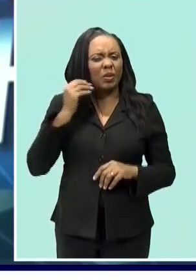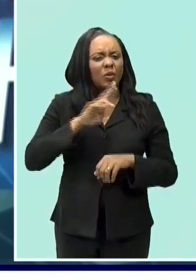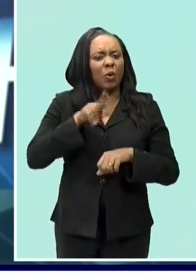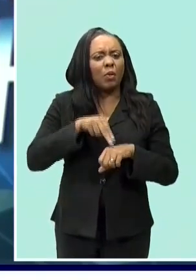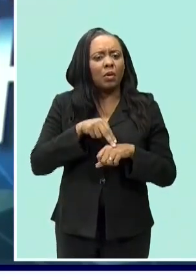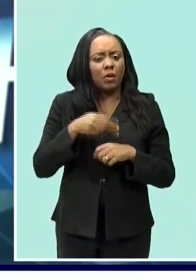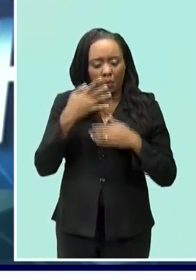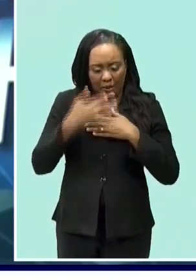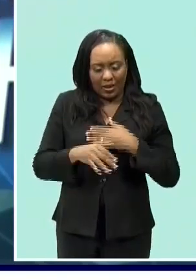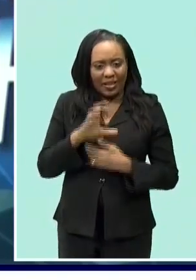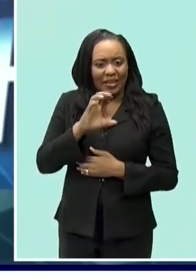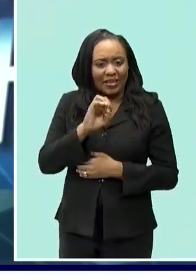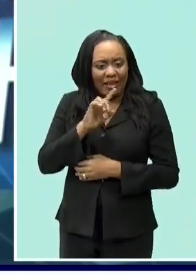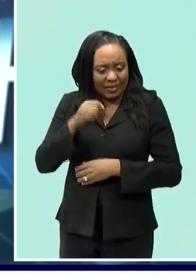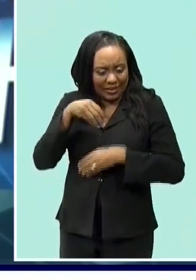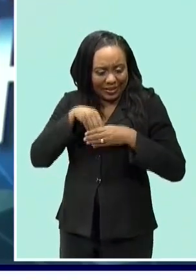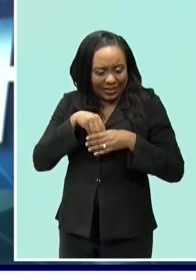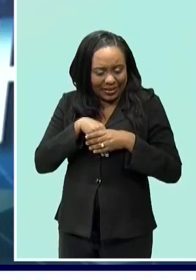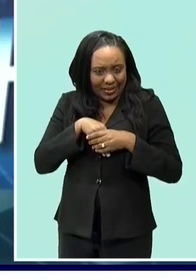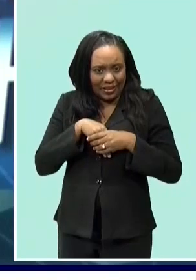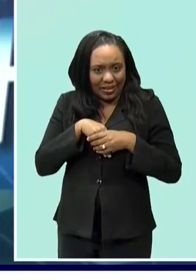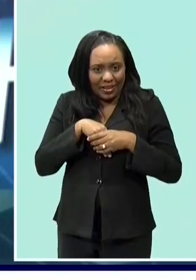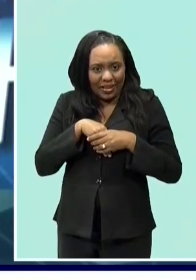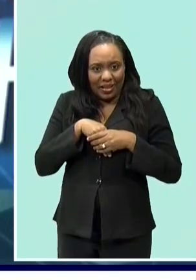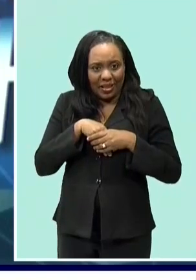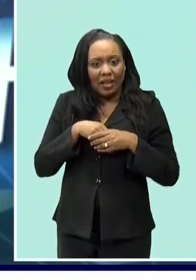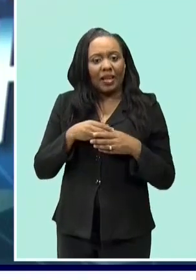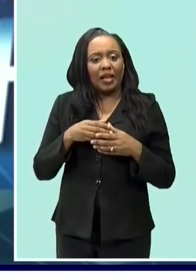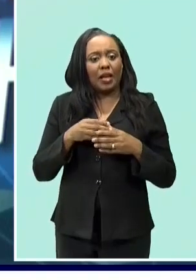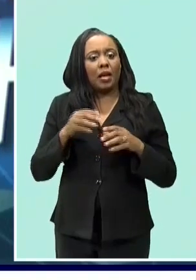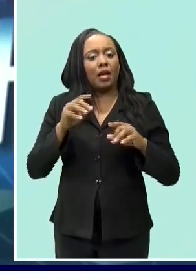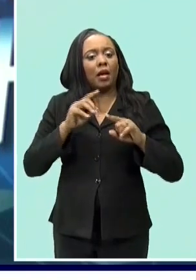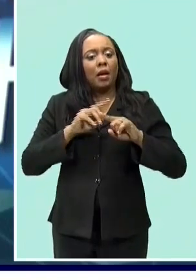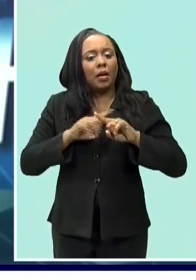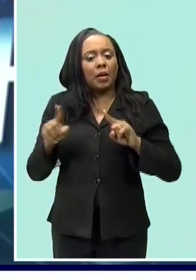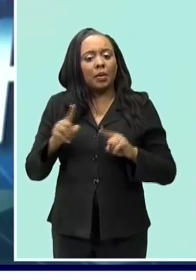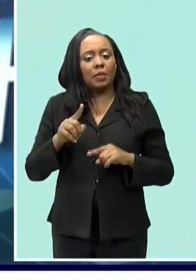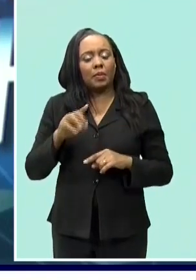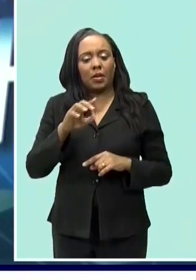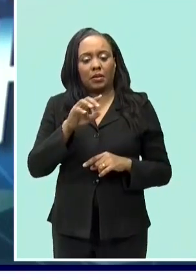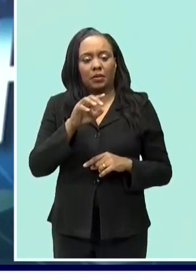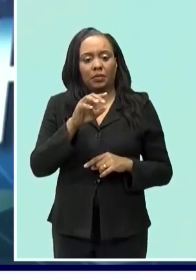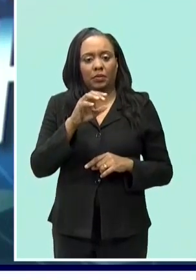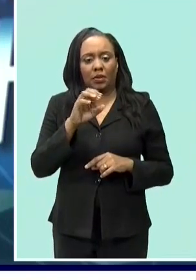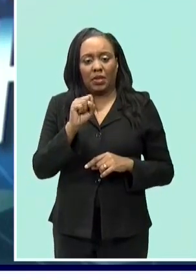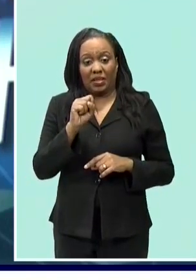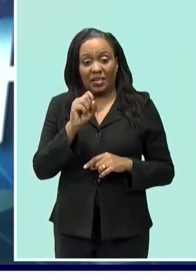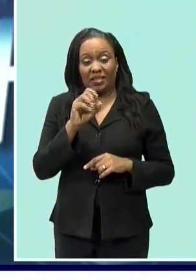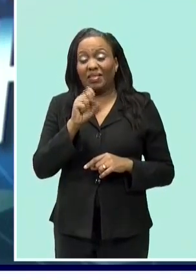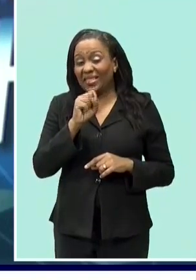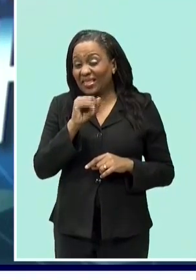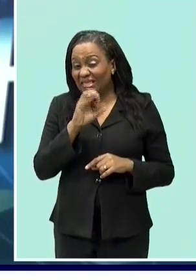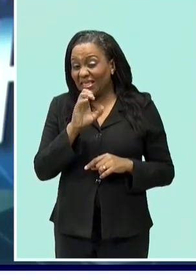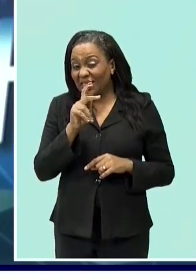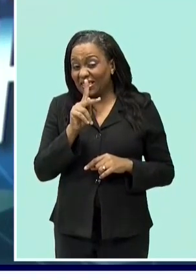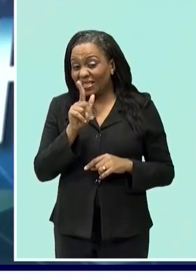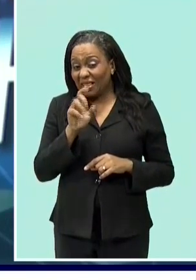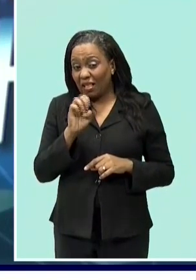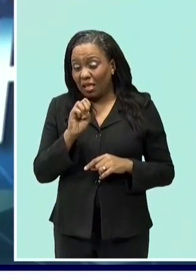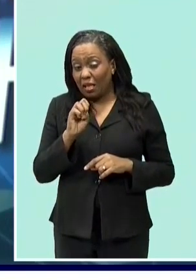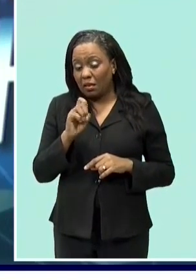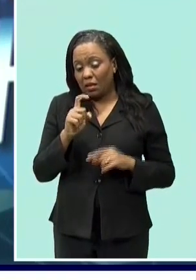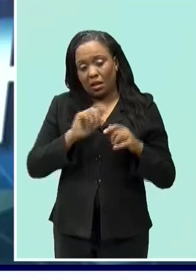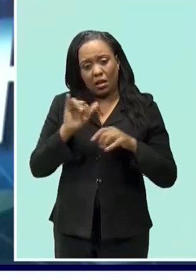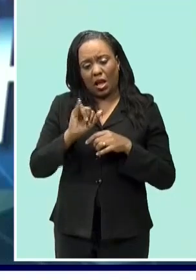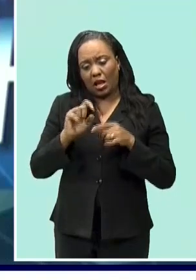cells, sickle cells are curved and often block small blood vessels and restrict oxygen supply as they try to move through the